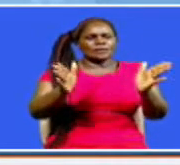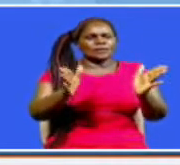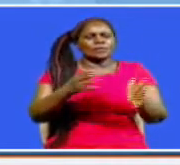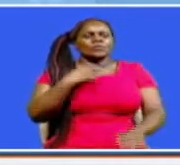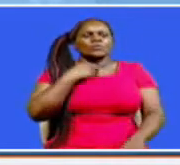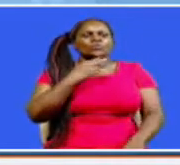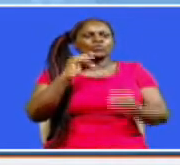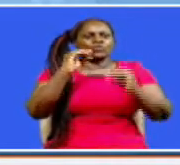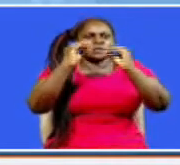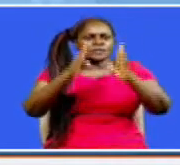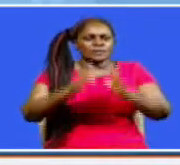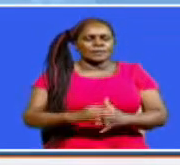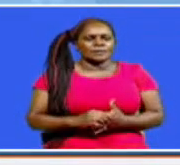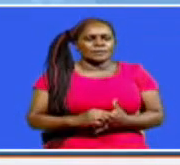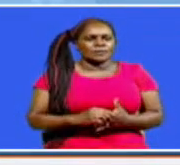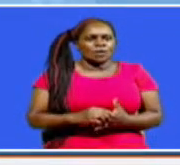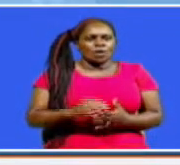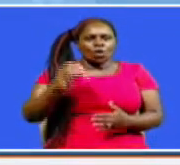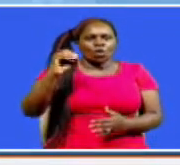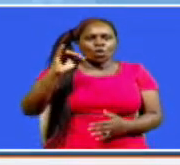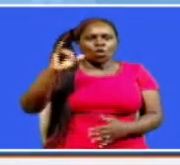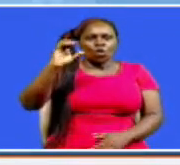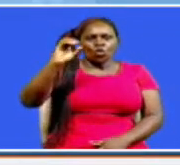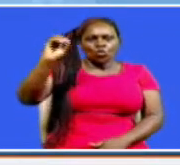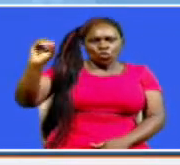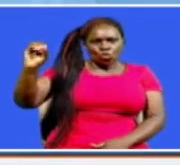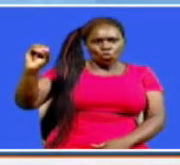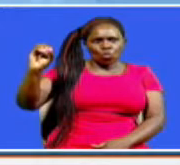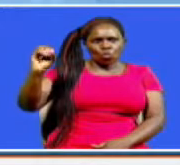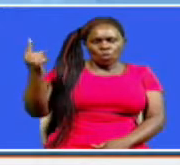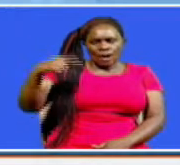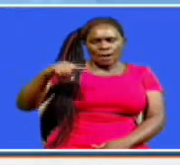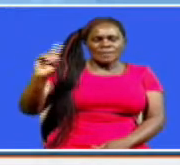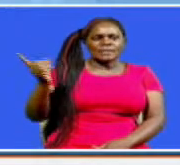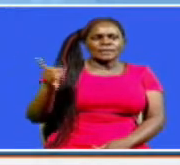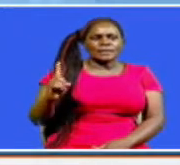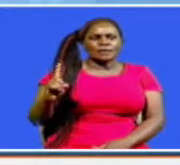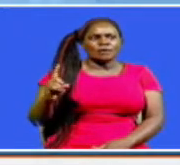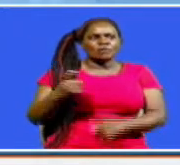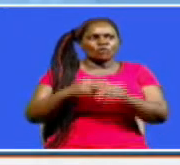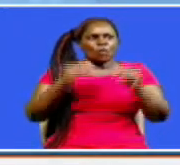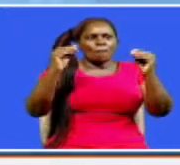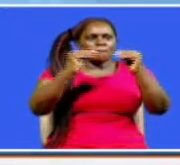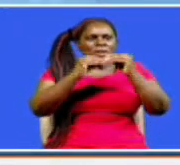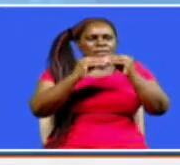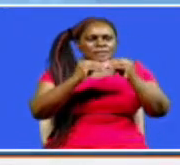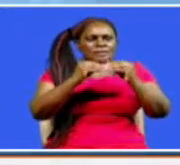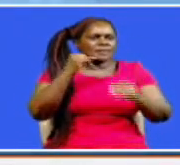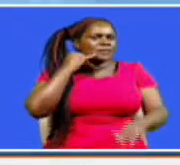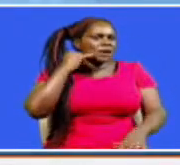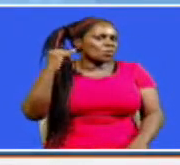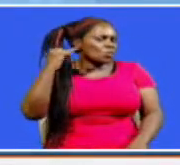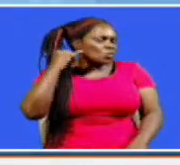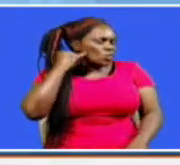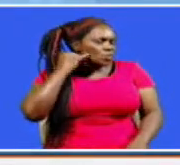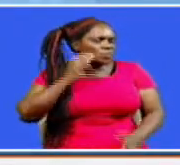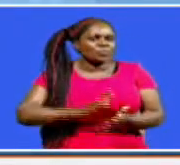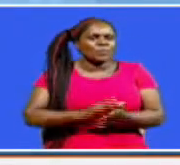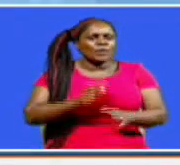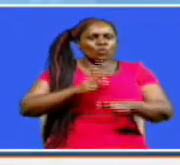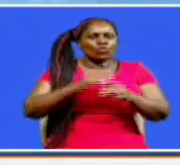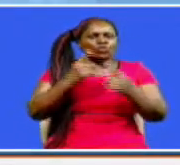Kenya National Union of Teachers, Collins Oyu, who is on his way to Nairobi from a meeting in Nakuru. And good to speak to